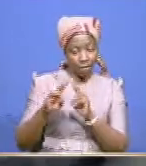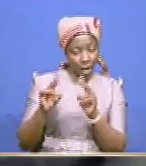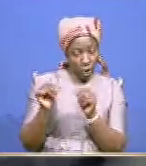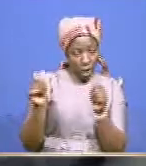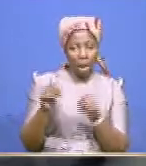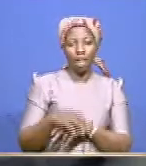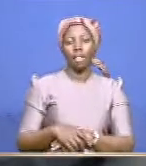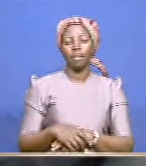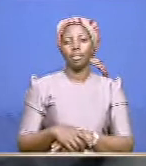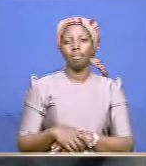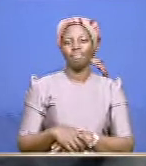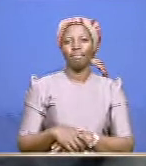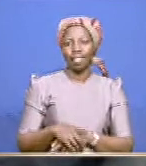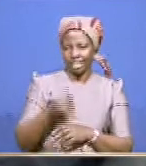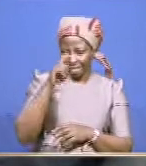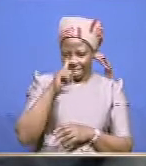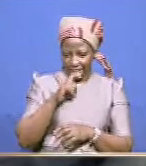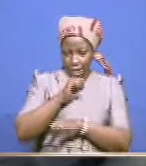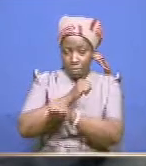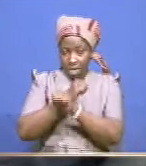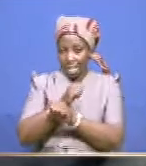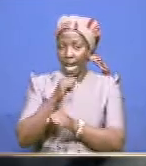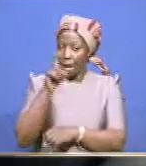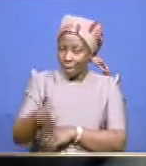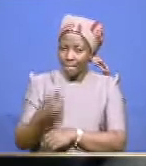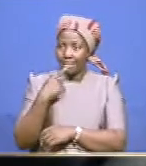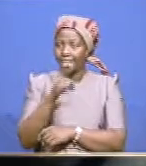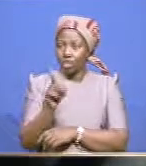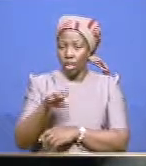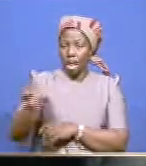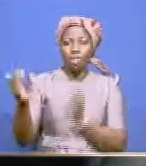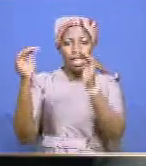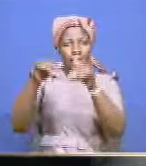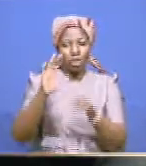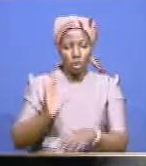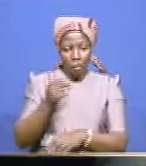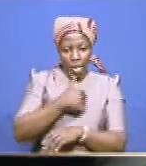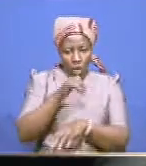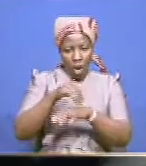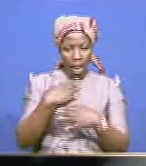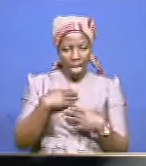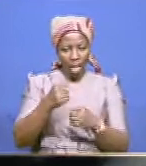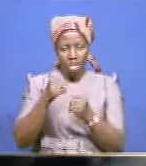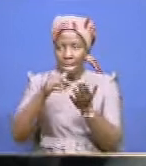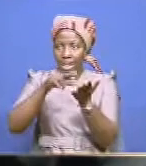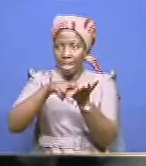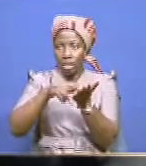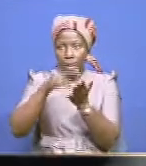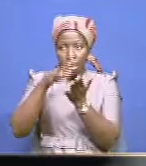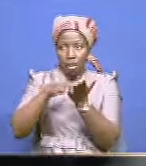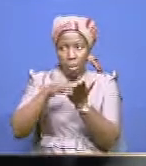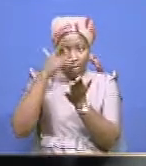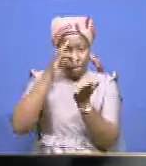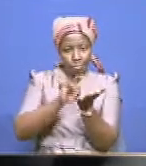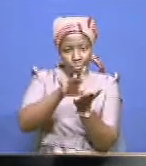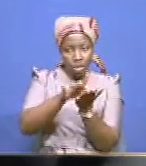well. Jealously protected. I must tell you, recently, the County Assembly Committee on Health recommended for a sacking of an